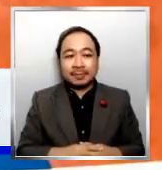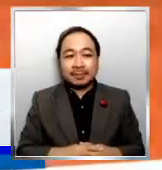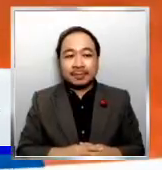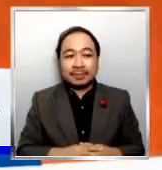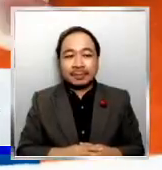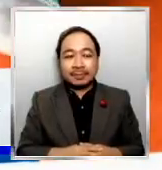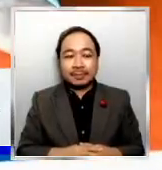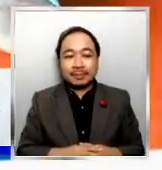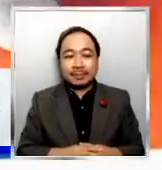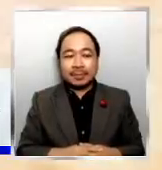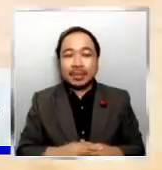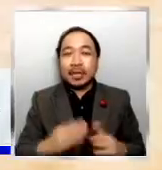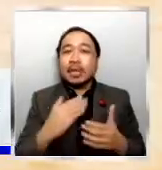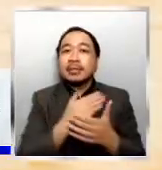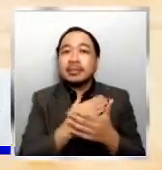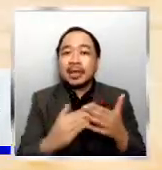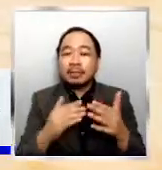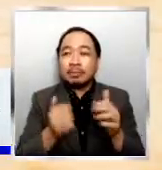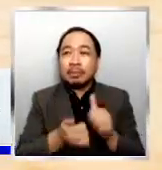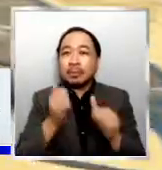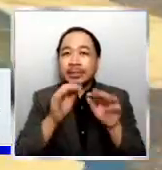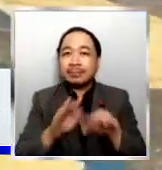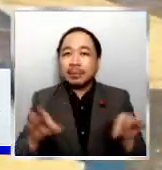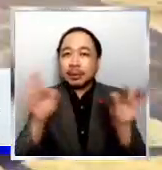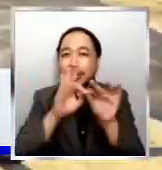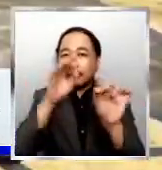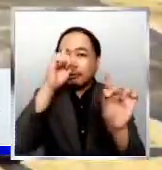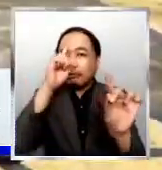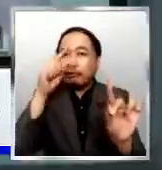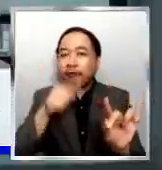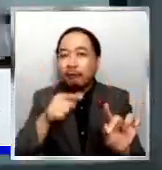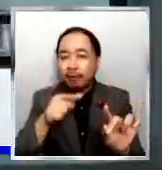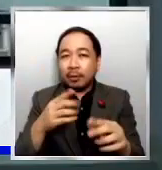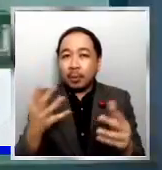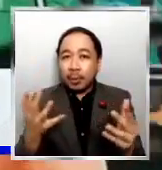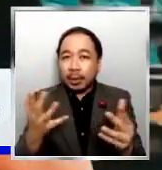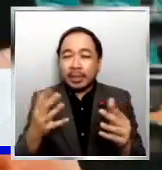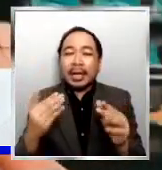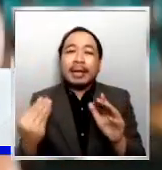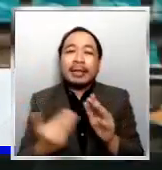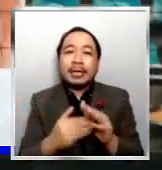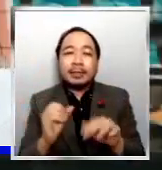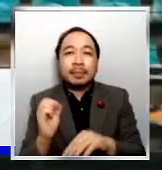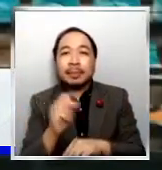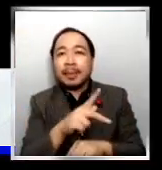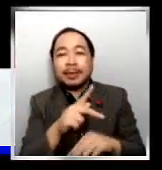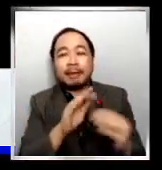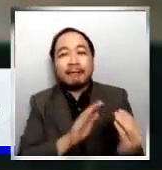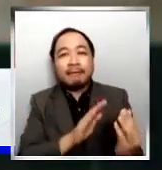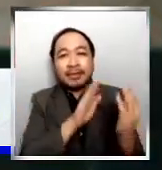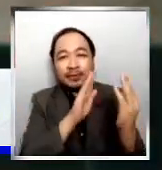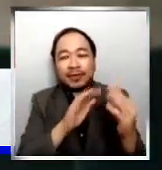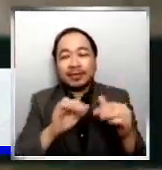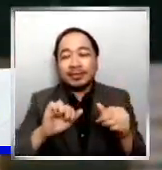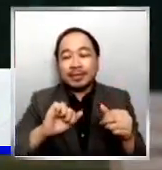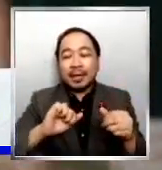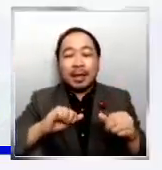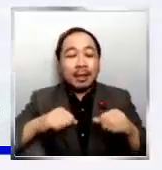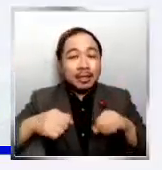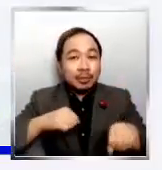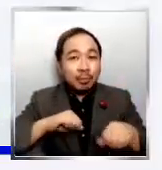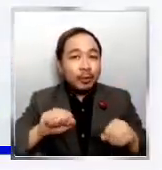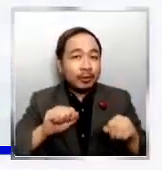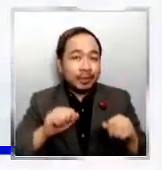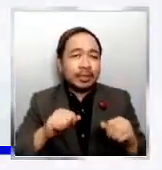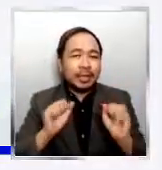Ilan sa mga pinakamahalagang goal at objective nito ang pagbabalik ng face-to-face sporting events at mapapanood na ng live